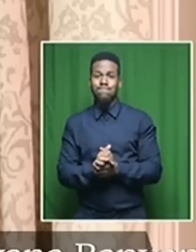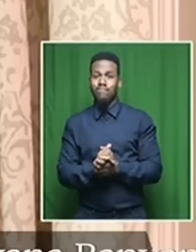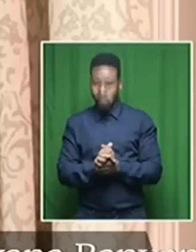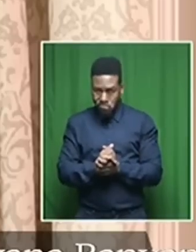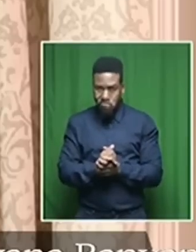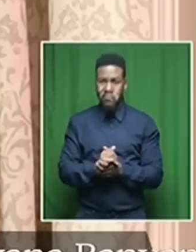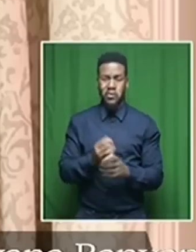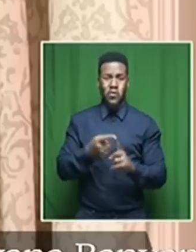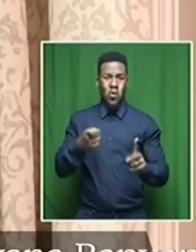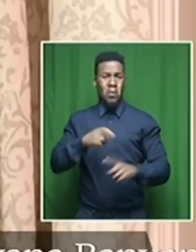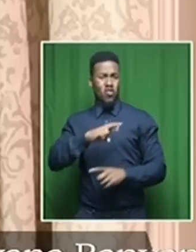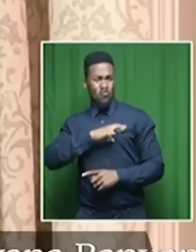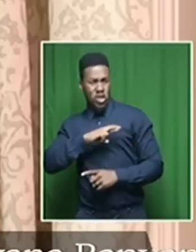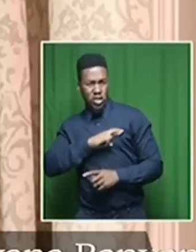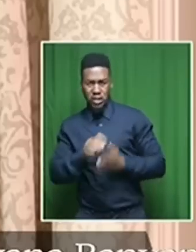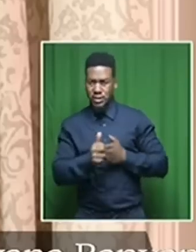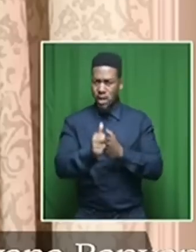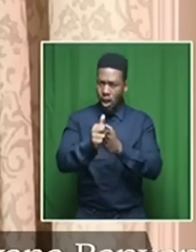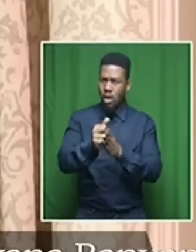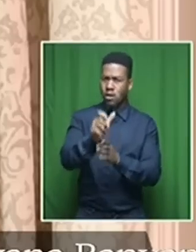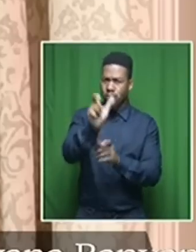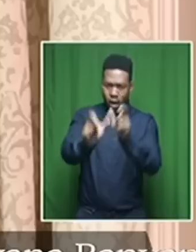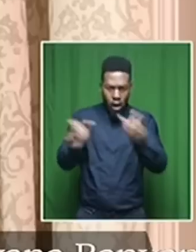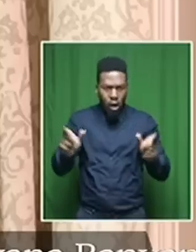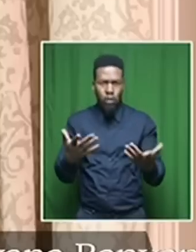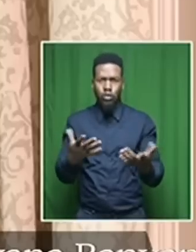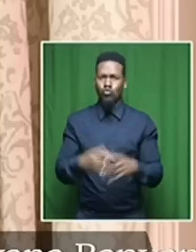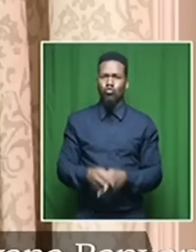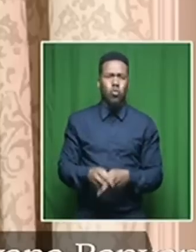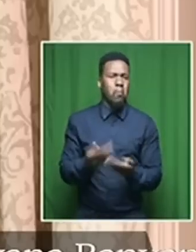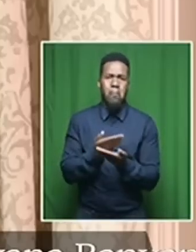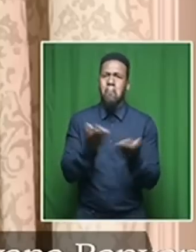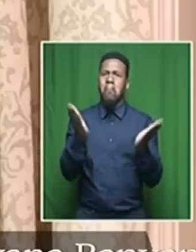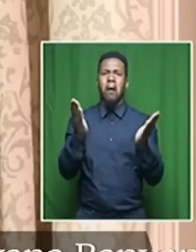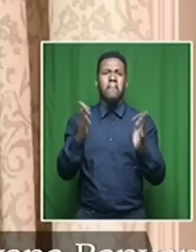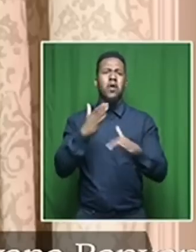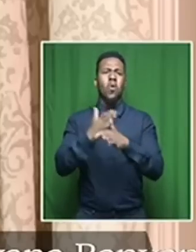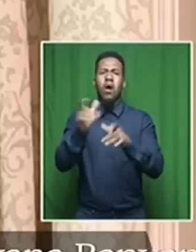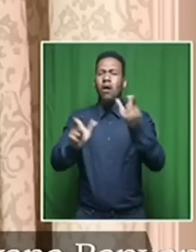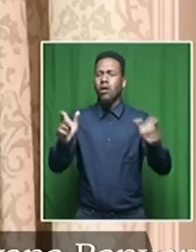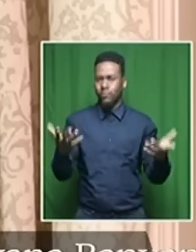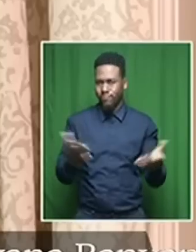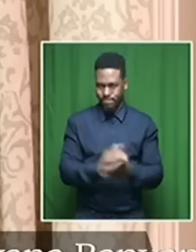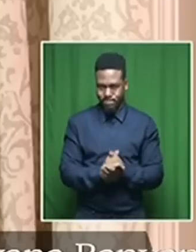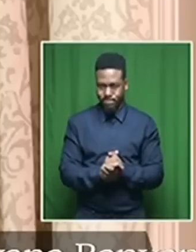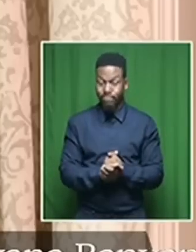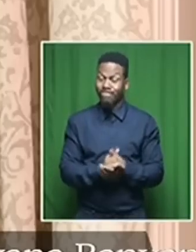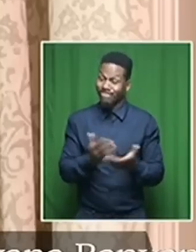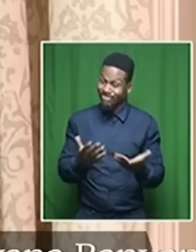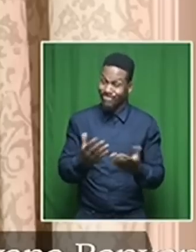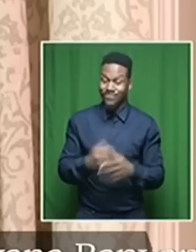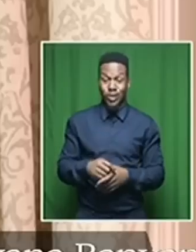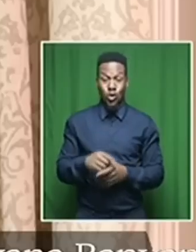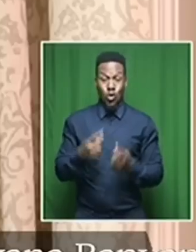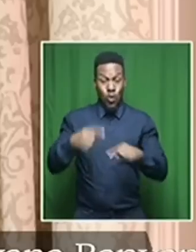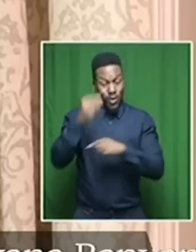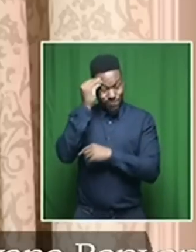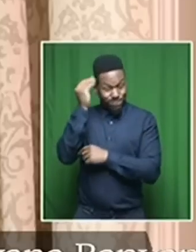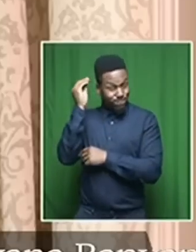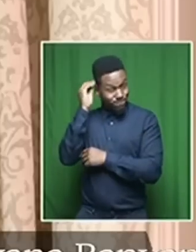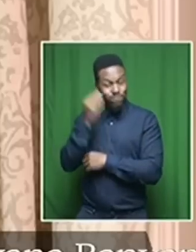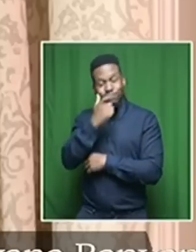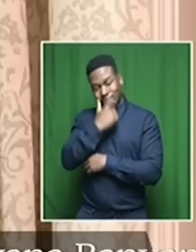from religious leaders to public servants. We remember with sadness the many